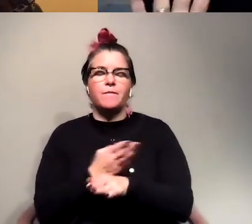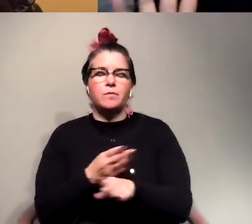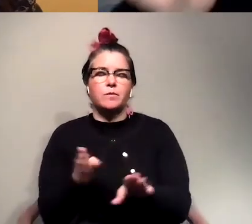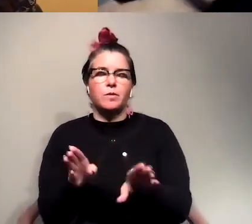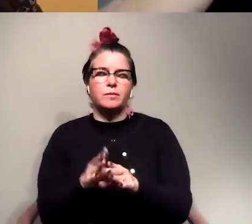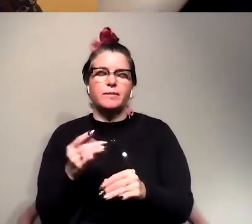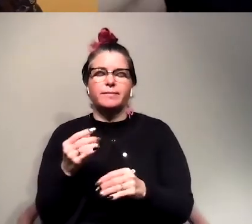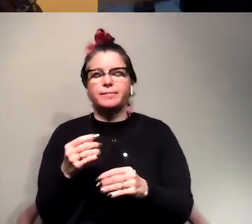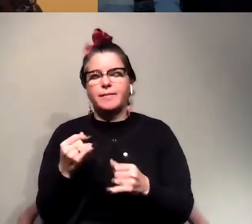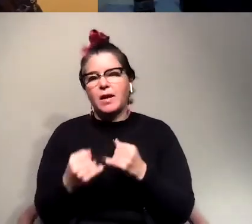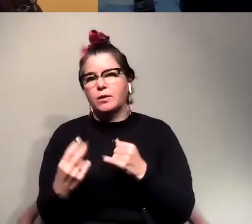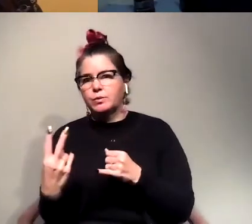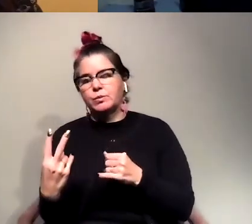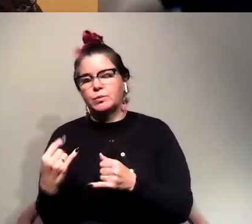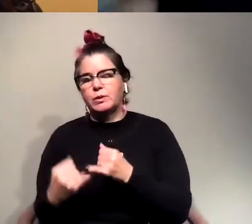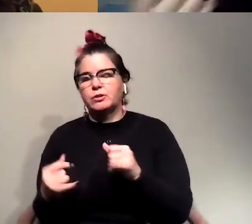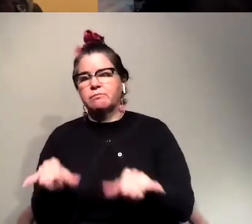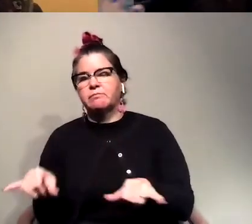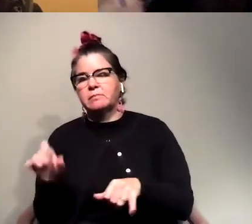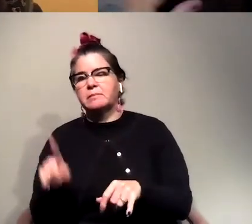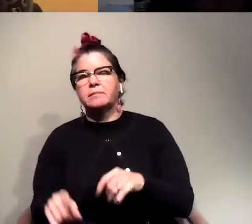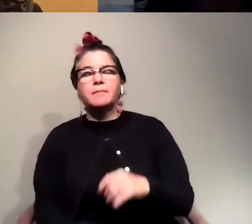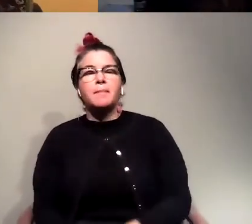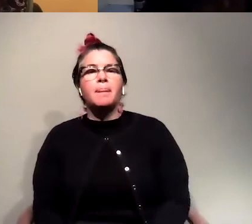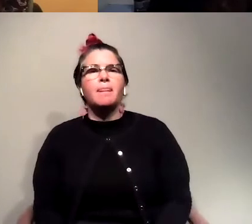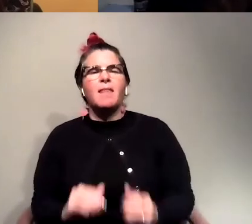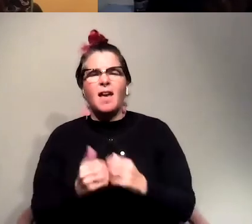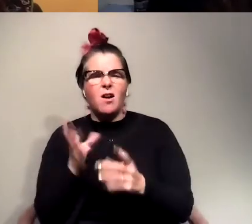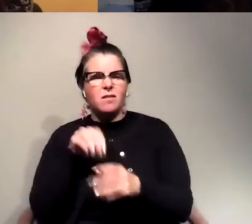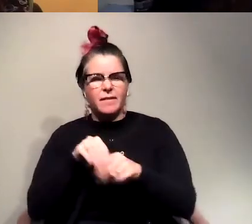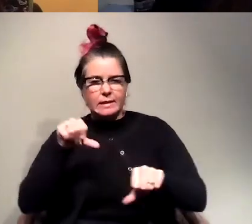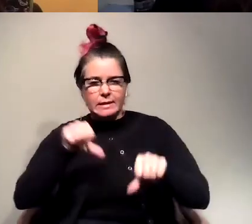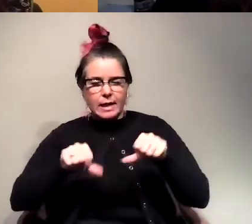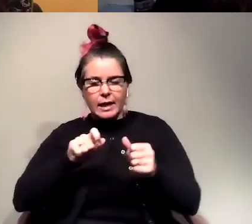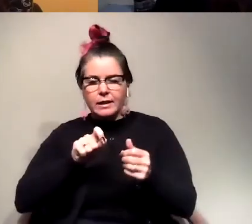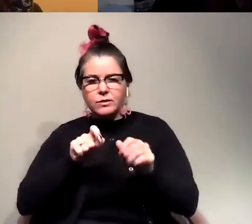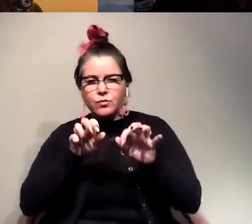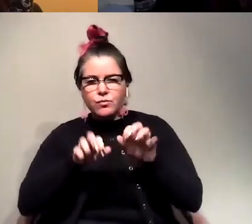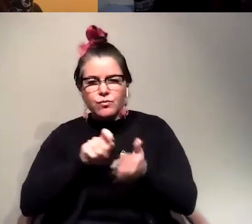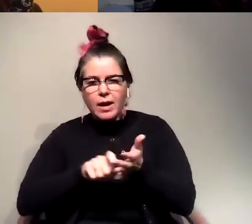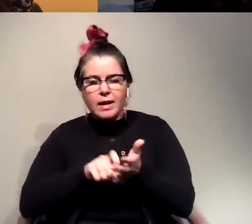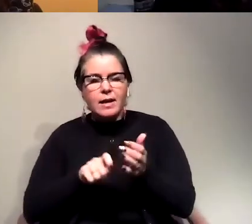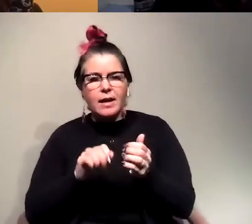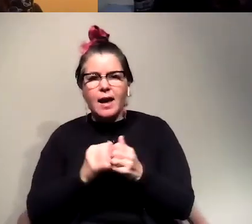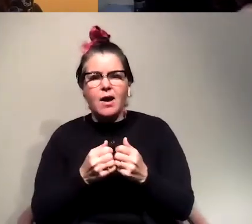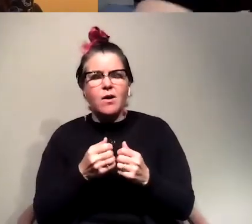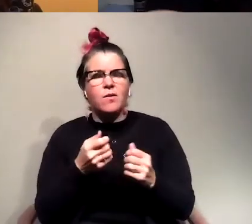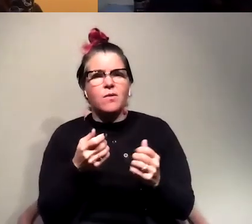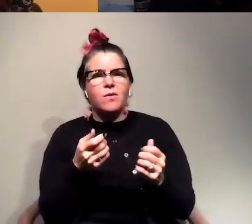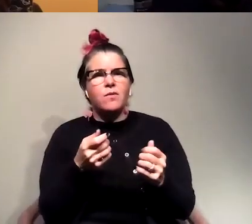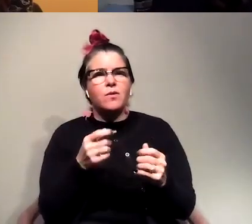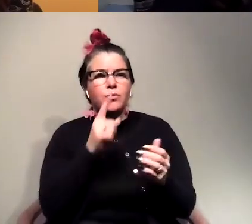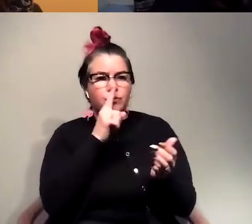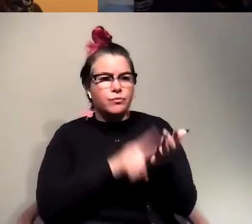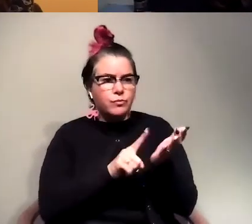two questions that we ask everybody. How did you get into science writing, and how did you go from being a researcher